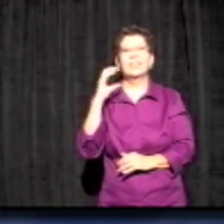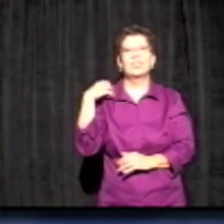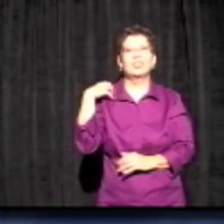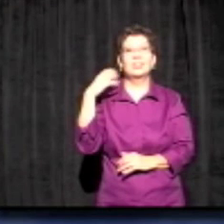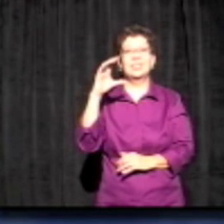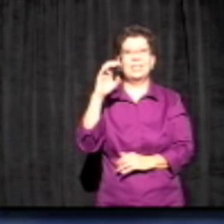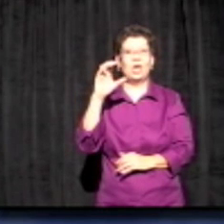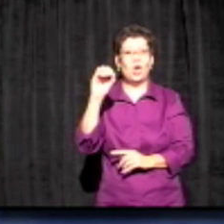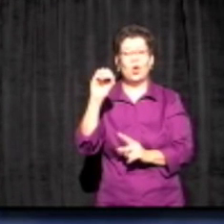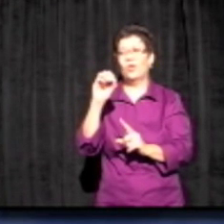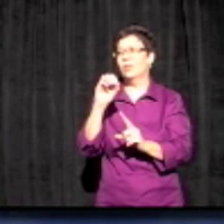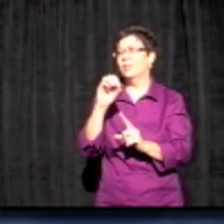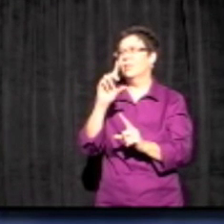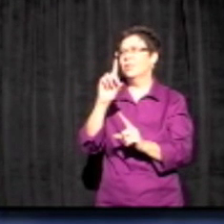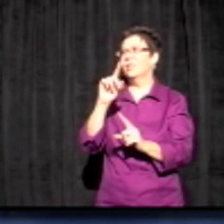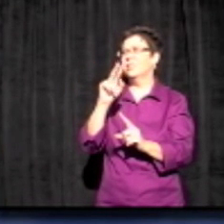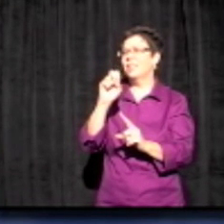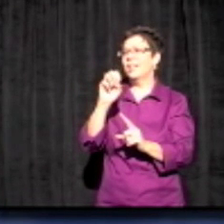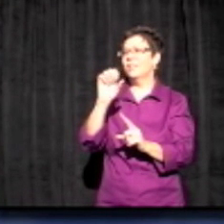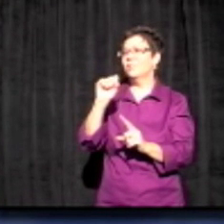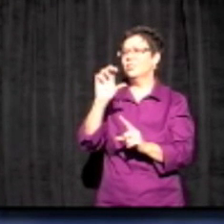Officer Dave Shembry.